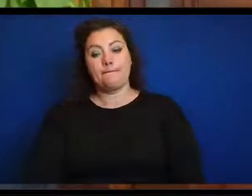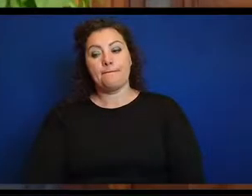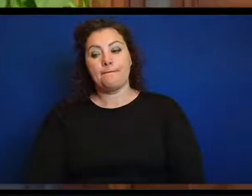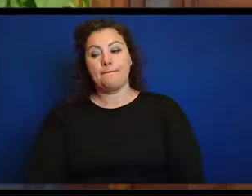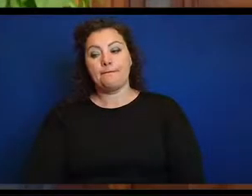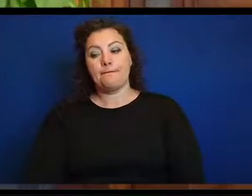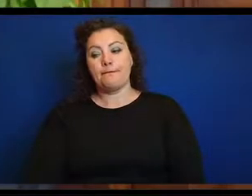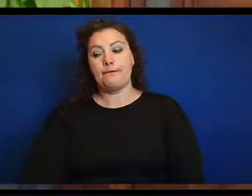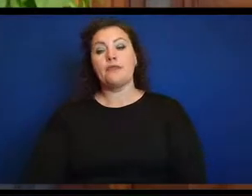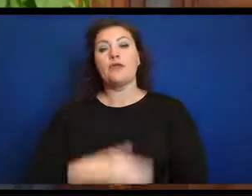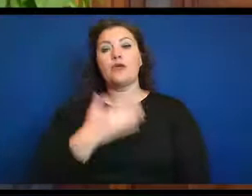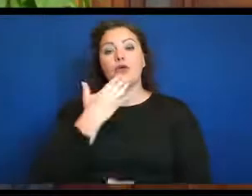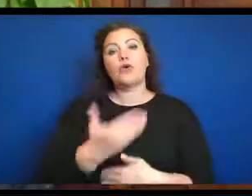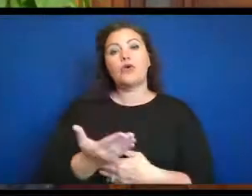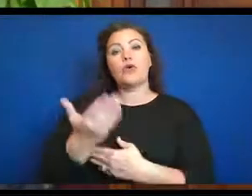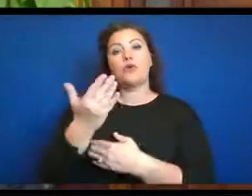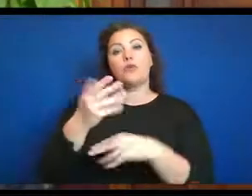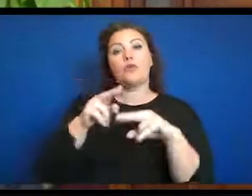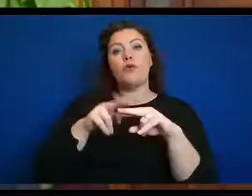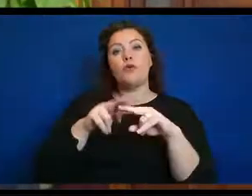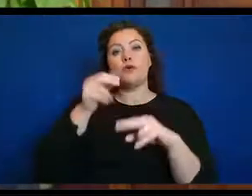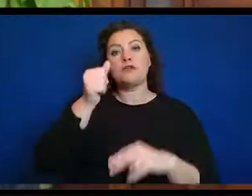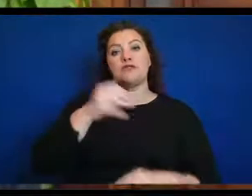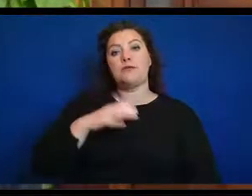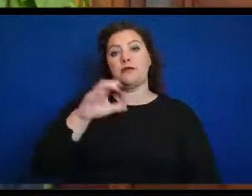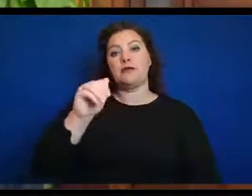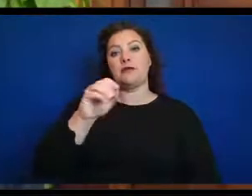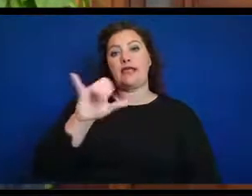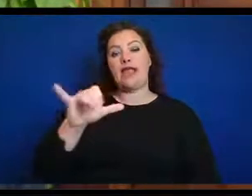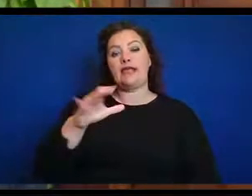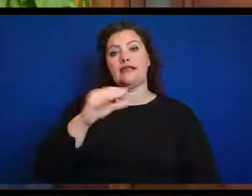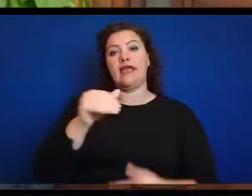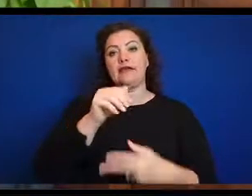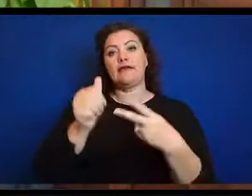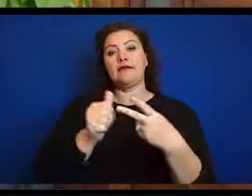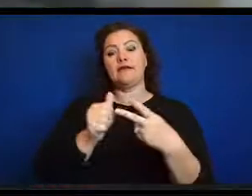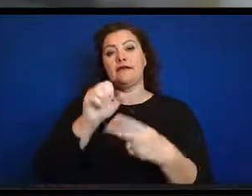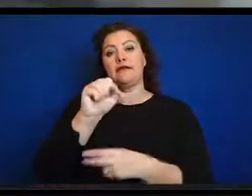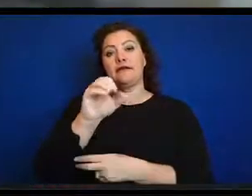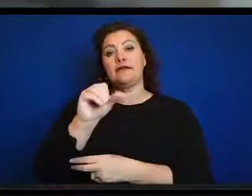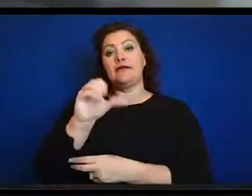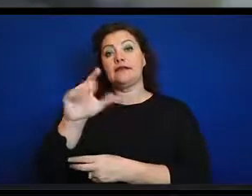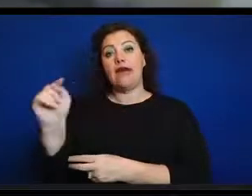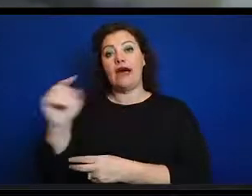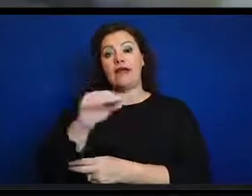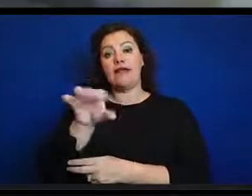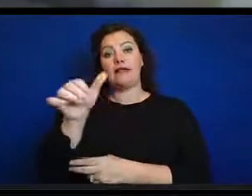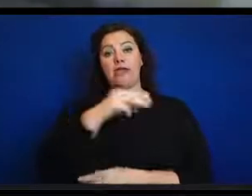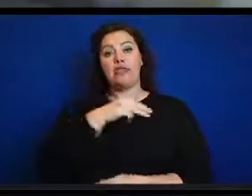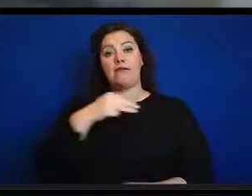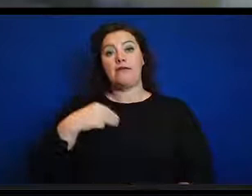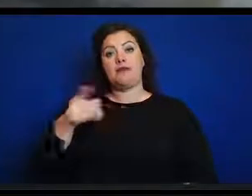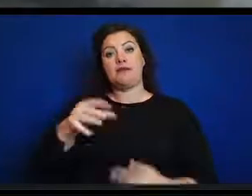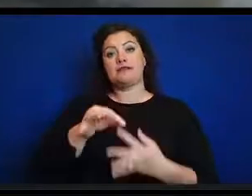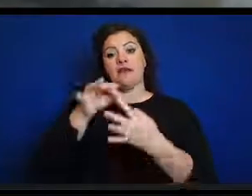Good morning, Chairman Casey and Ranking Member Scott and other members of the Special Committee on Aging.